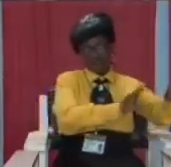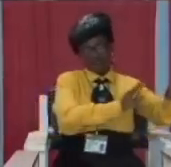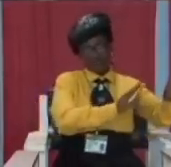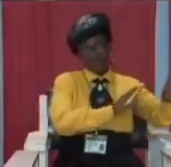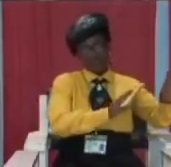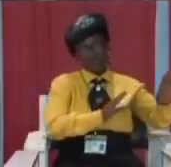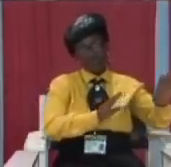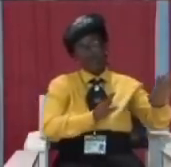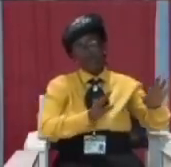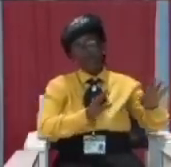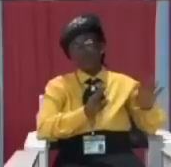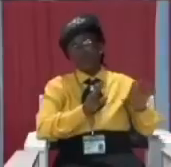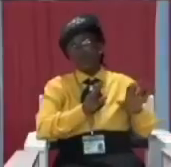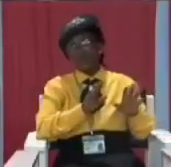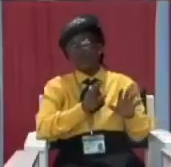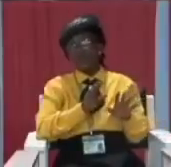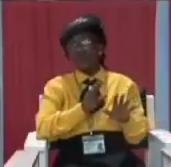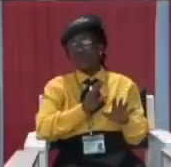be